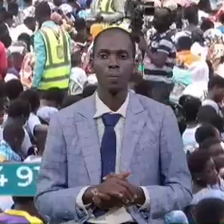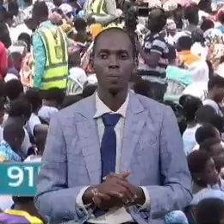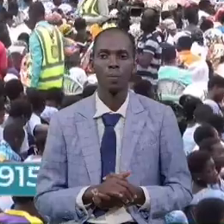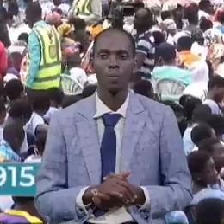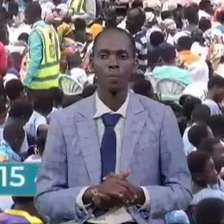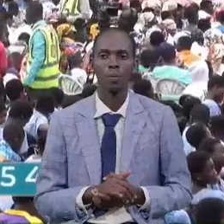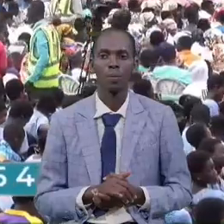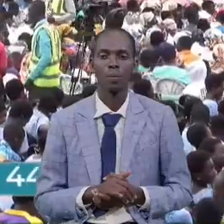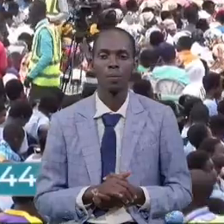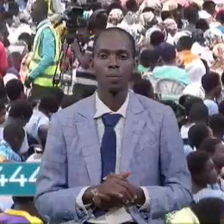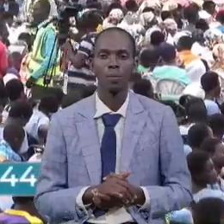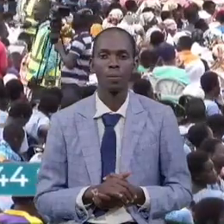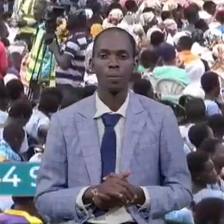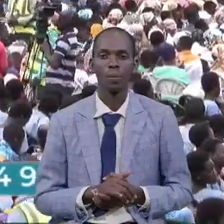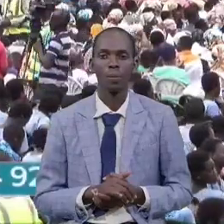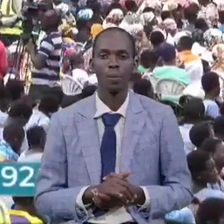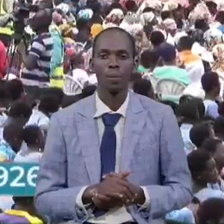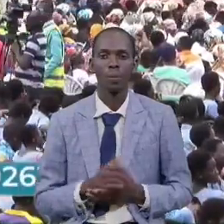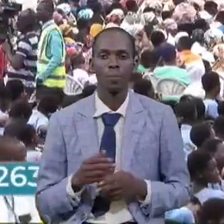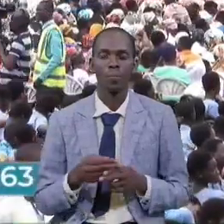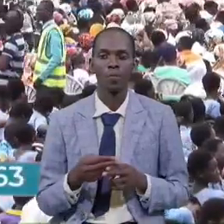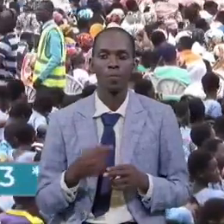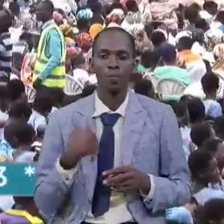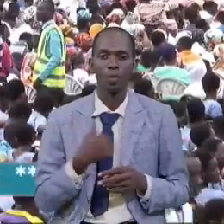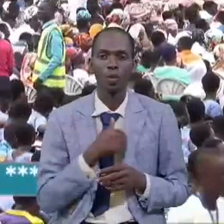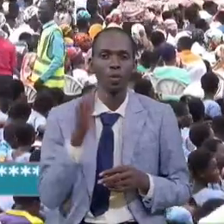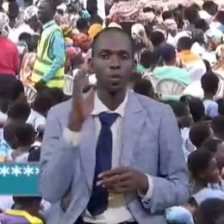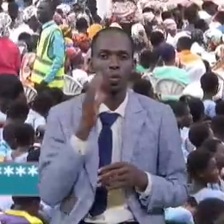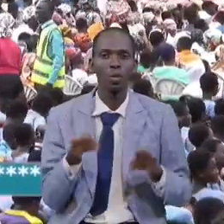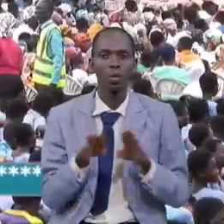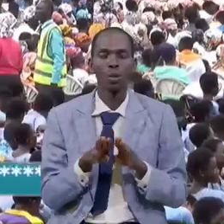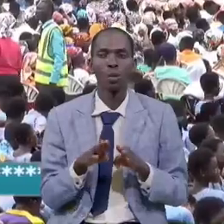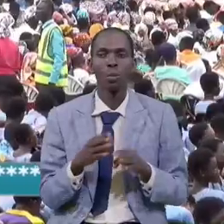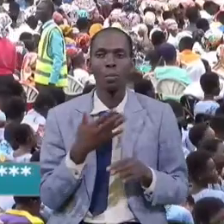Very soon we are going to round up, so make sure that you have done justice to the job.